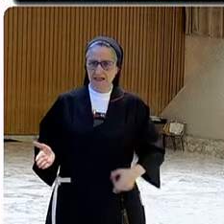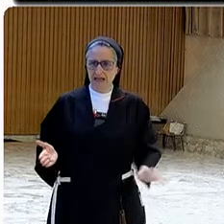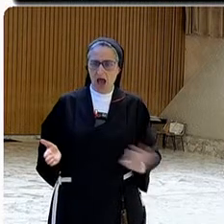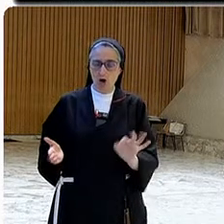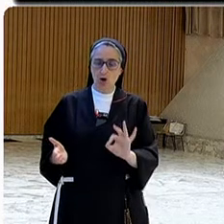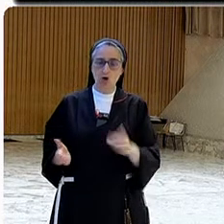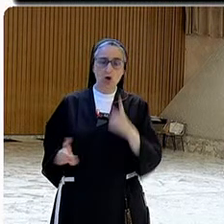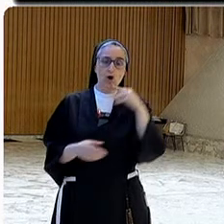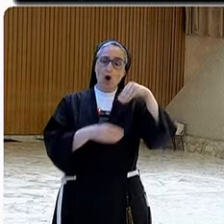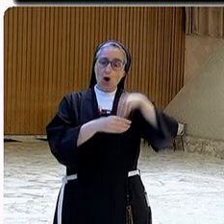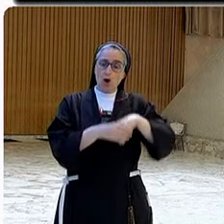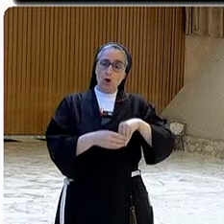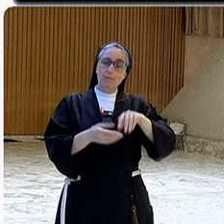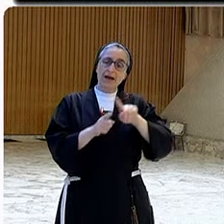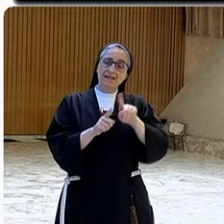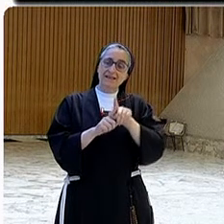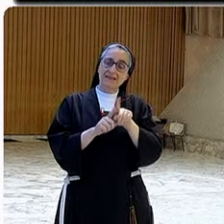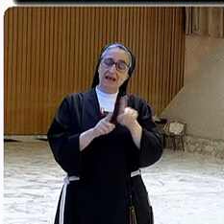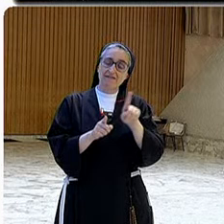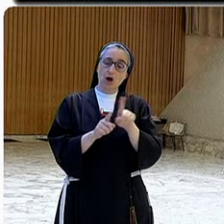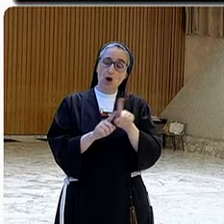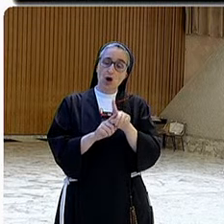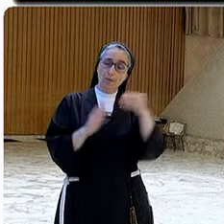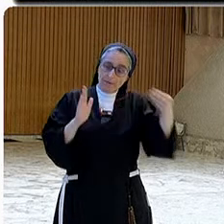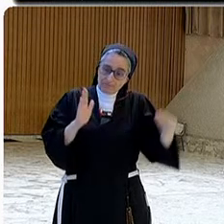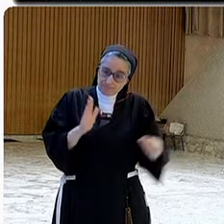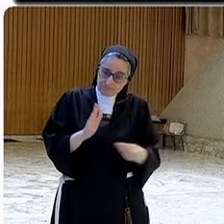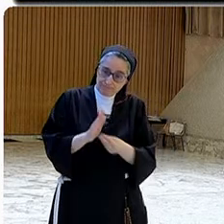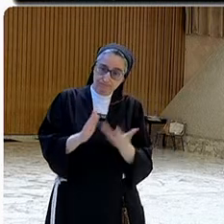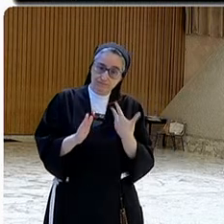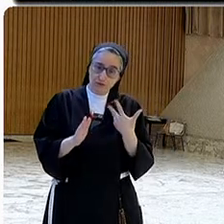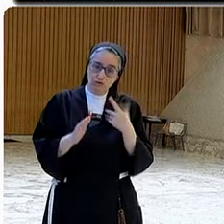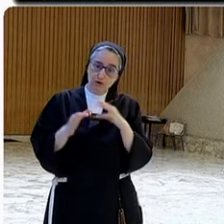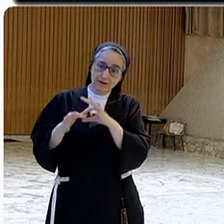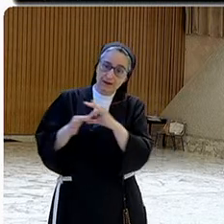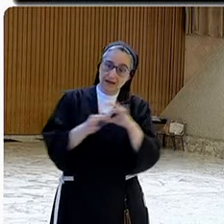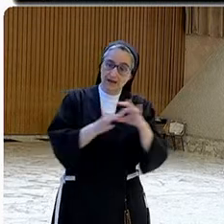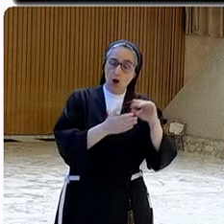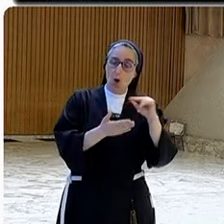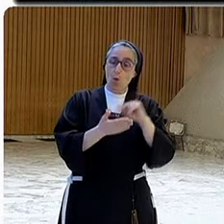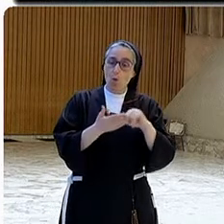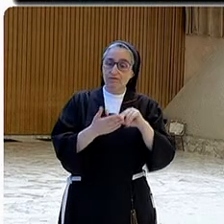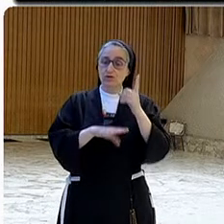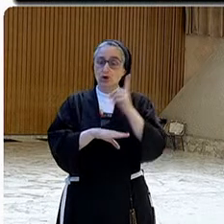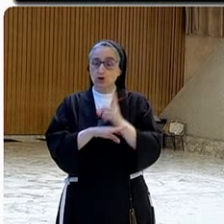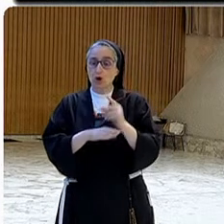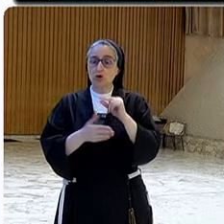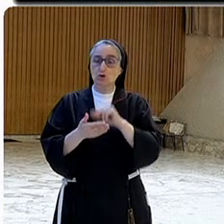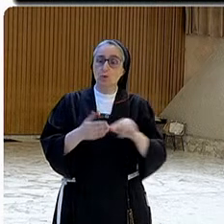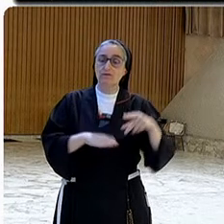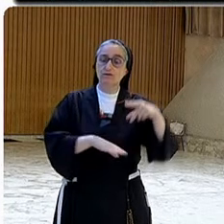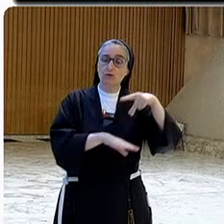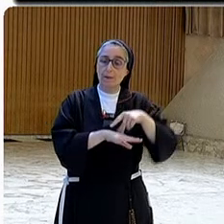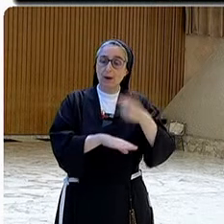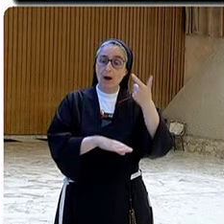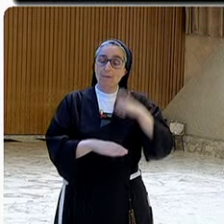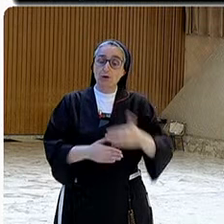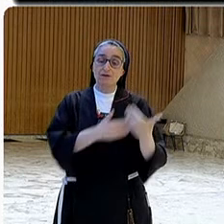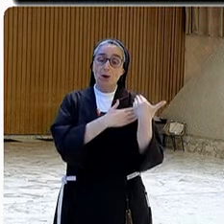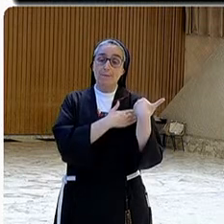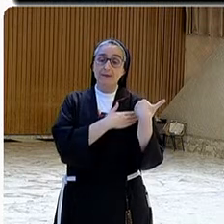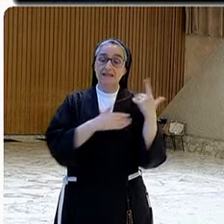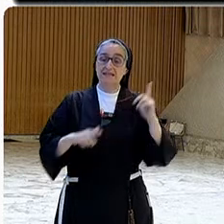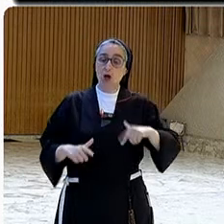parish office of domestic church ministry. Why? Because virtually every ministry to the laity should ideally be focused on helping beneficiaries